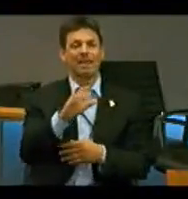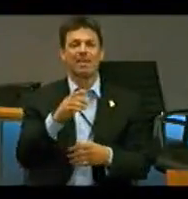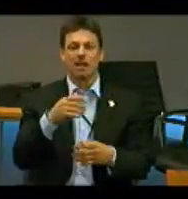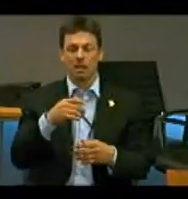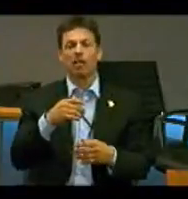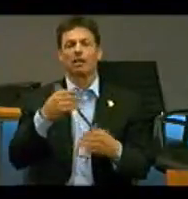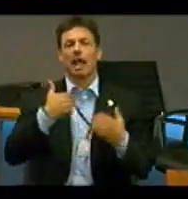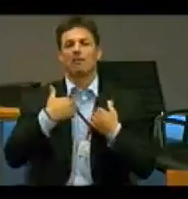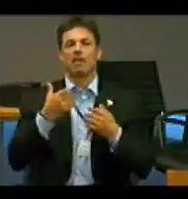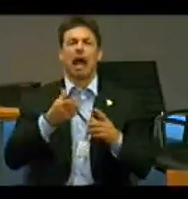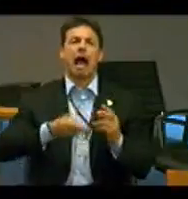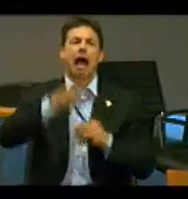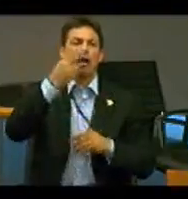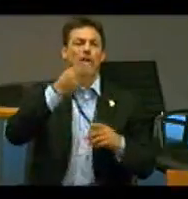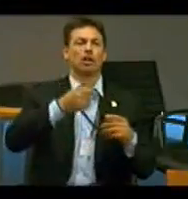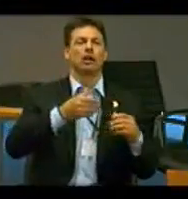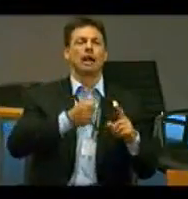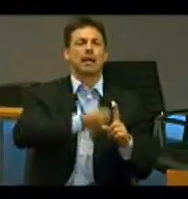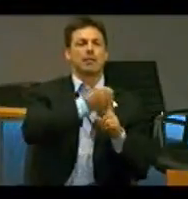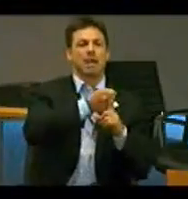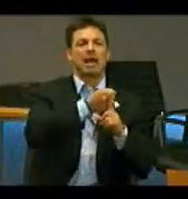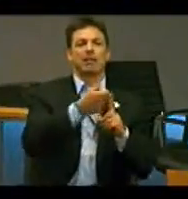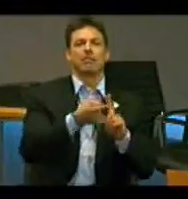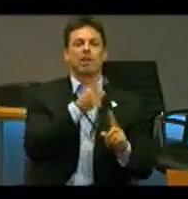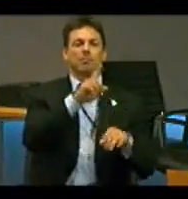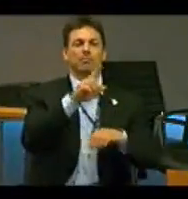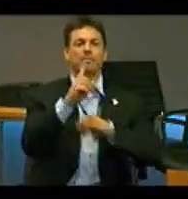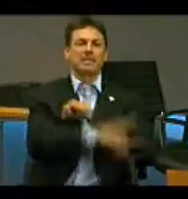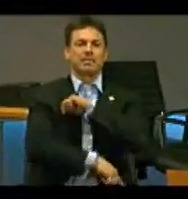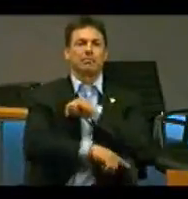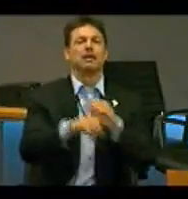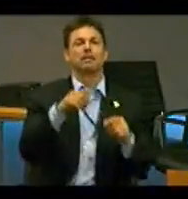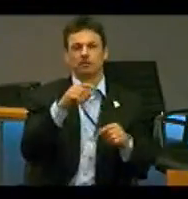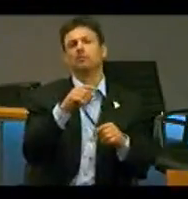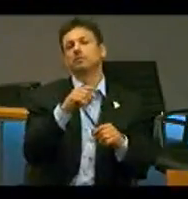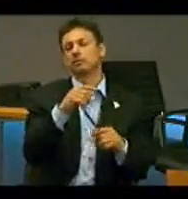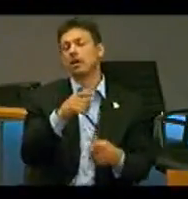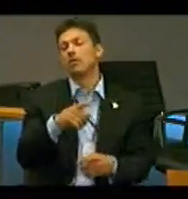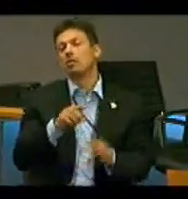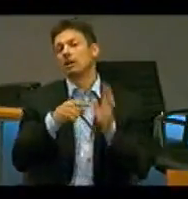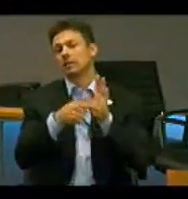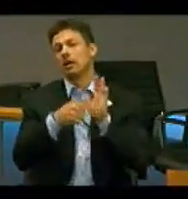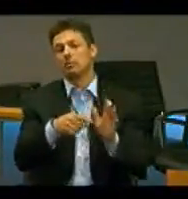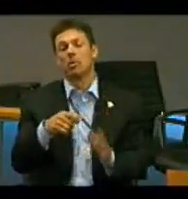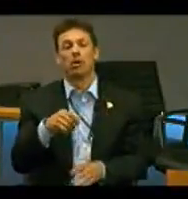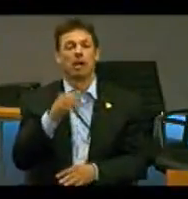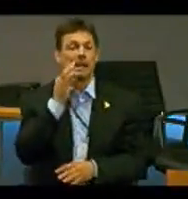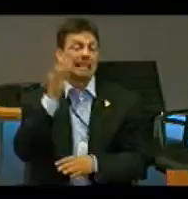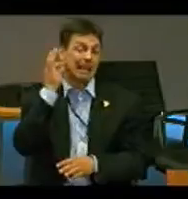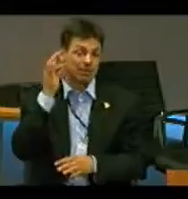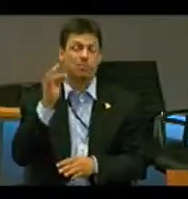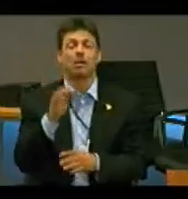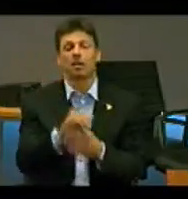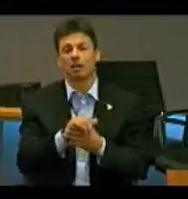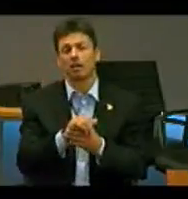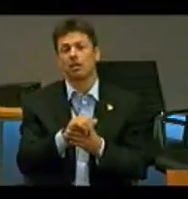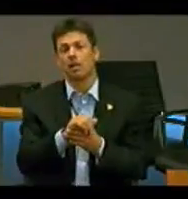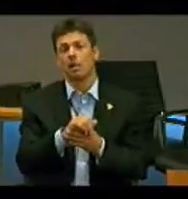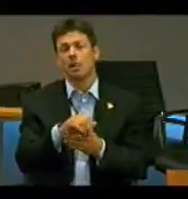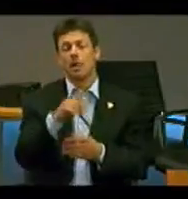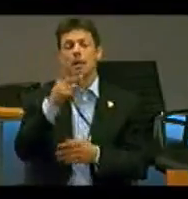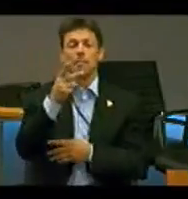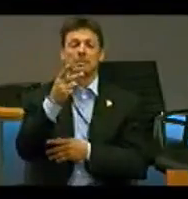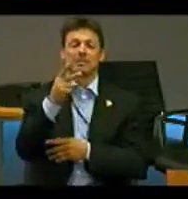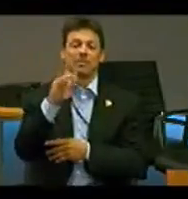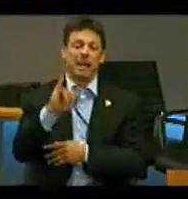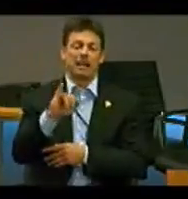disproportionate impact from school discipline practices. For example, Native American, Alaska Native, Native Hawaiian, and Pacific Islander and